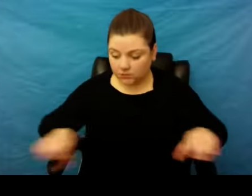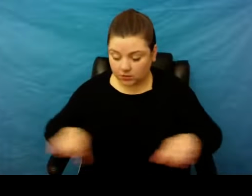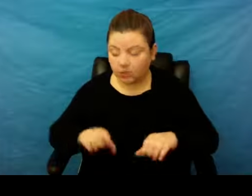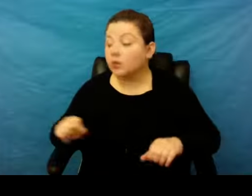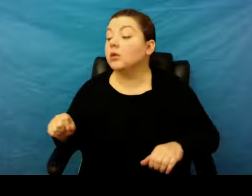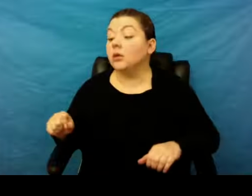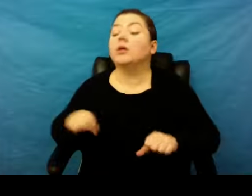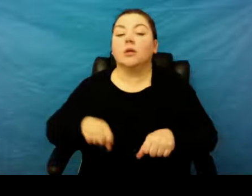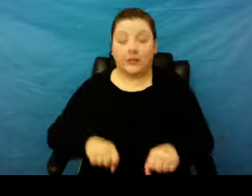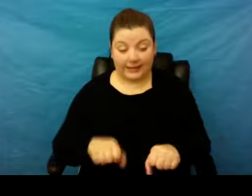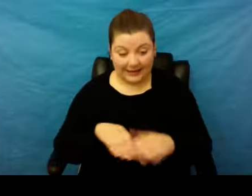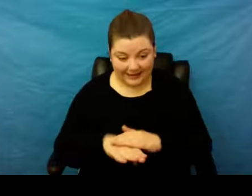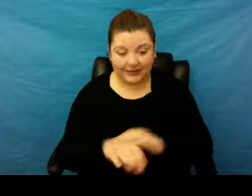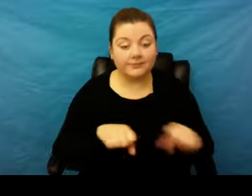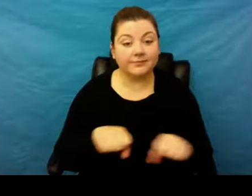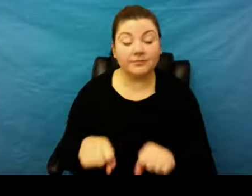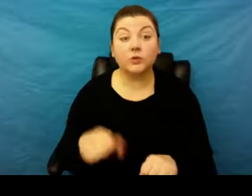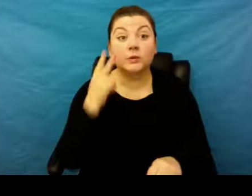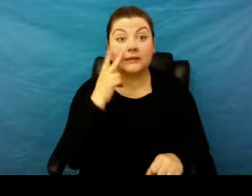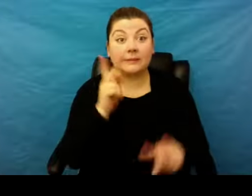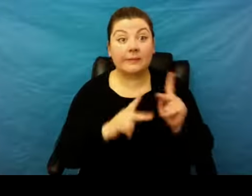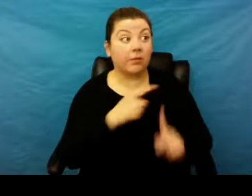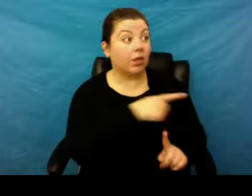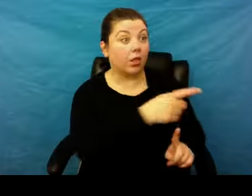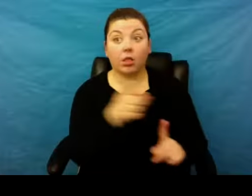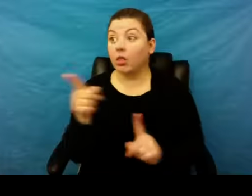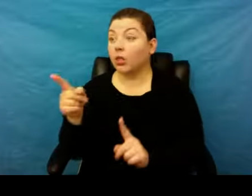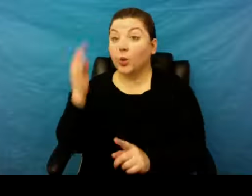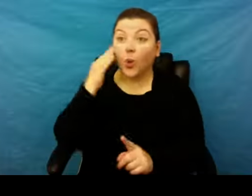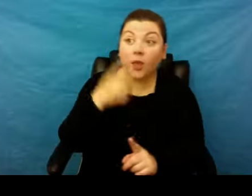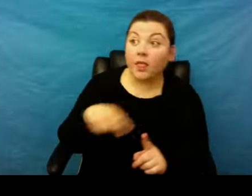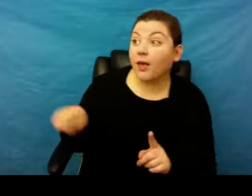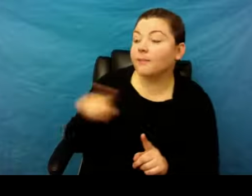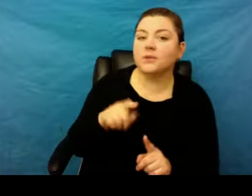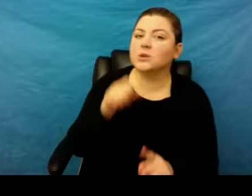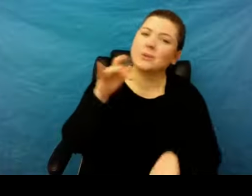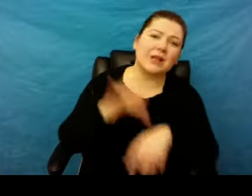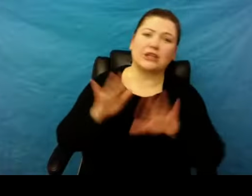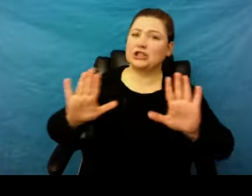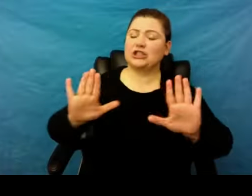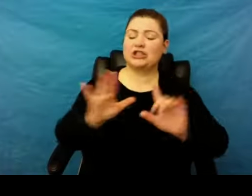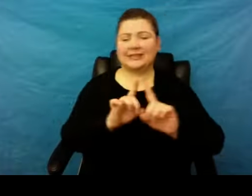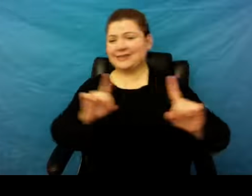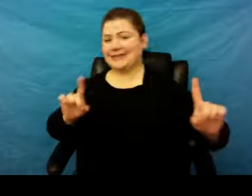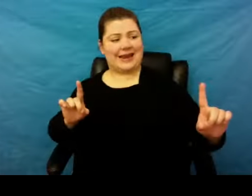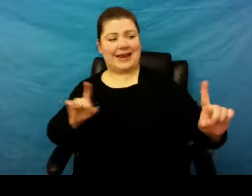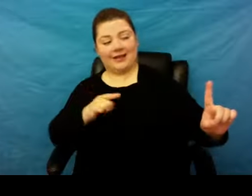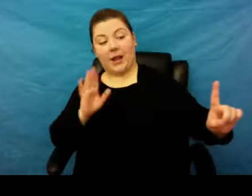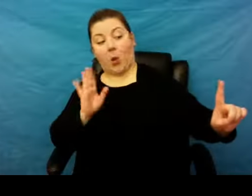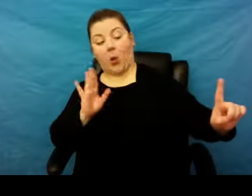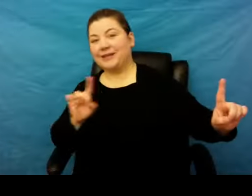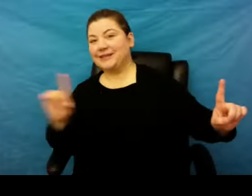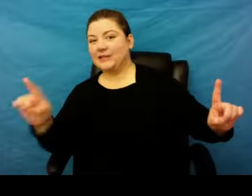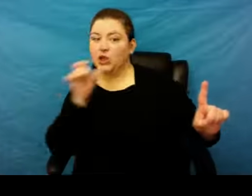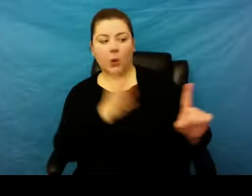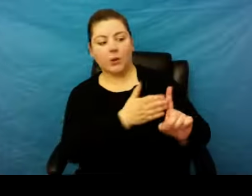store and you see people around, don't touch them. It's incredibly simple. The fourth thing that I'll say, which